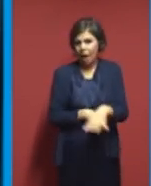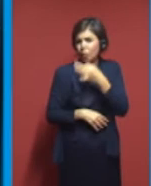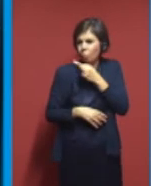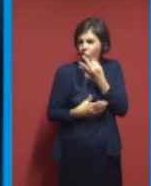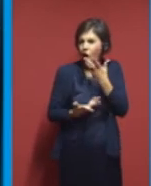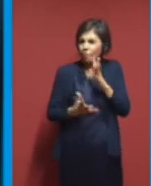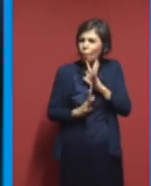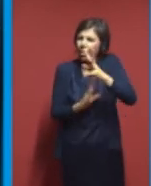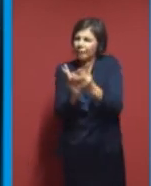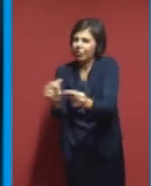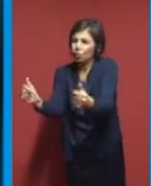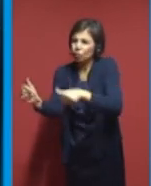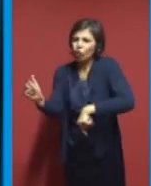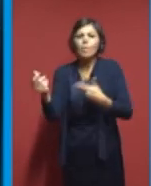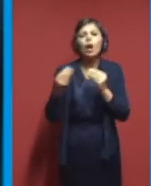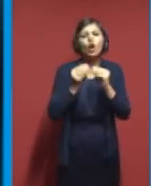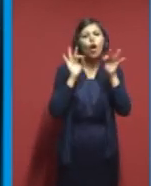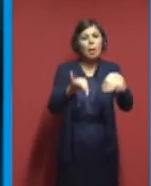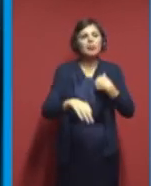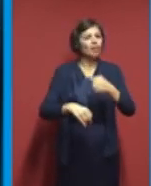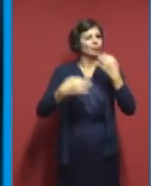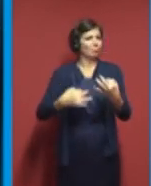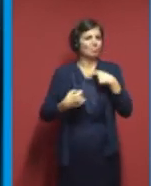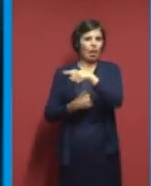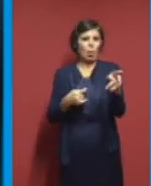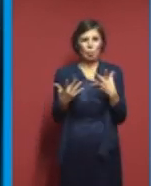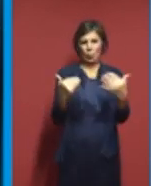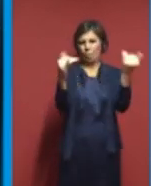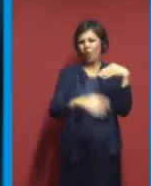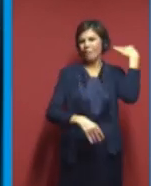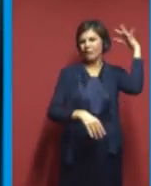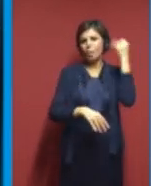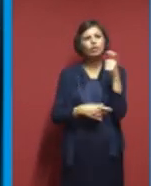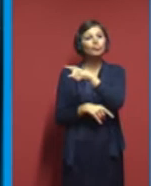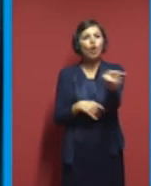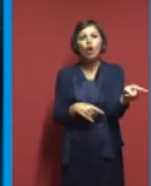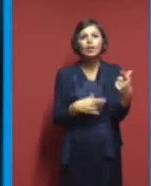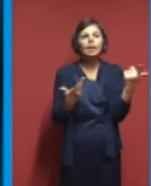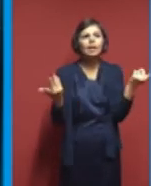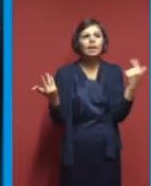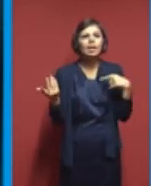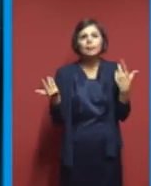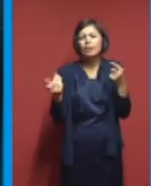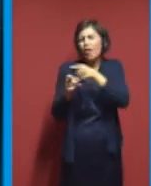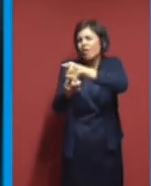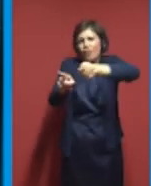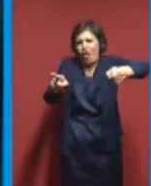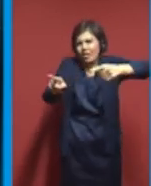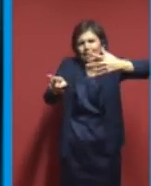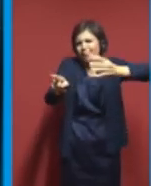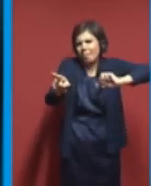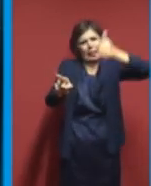guys know better than anyone else how to take apart what already exists, remake it into something else that you never imagined, right?